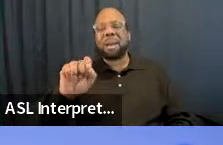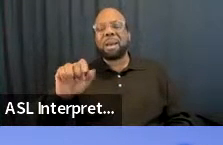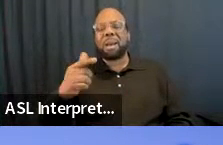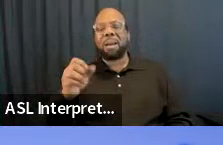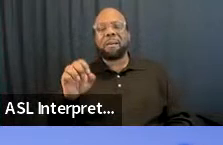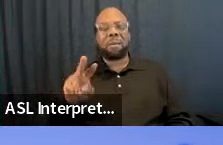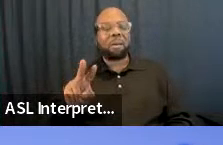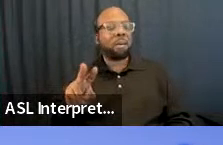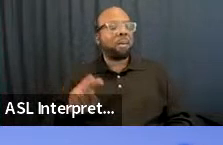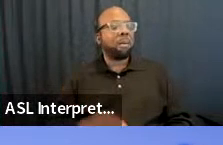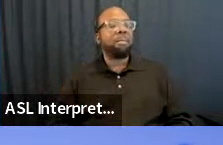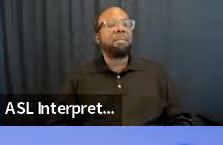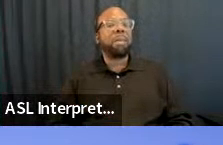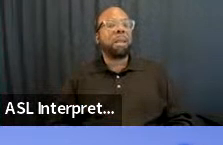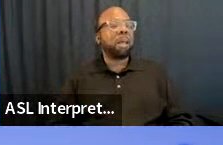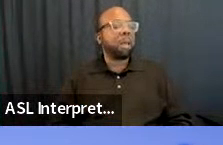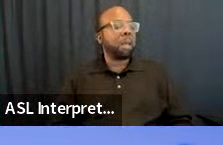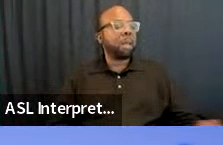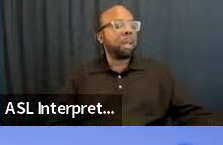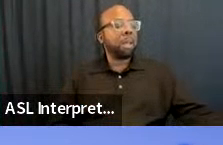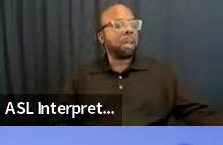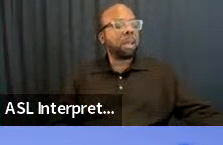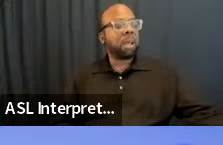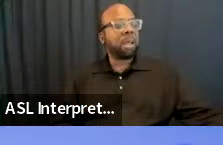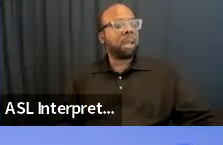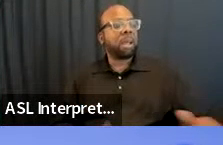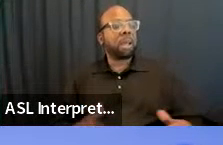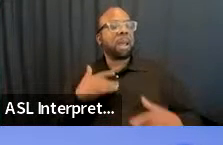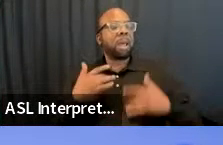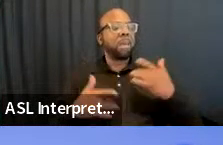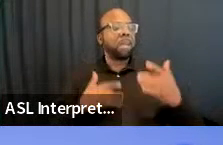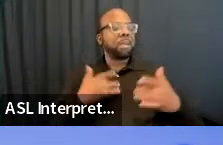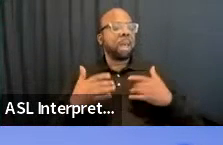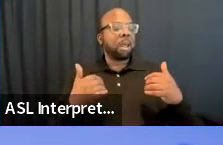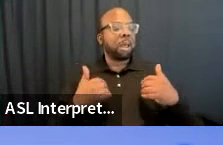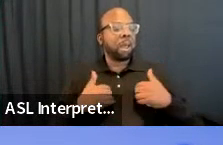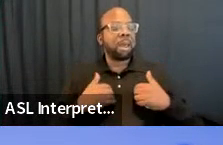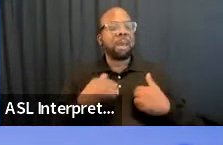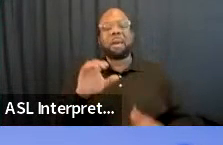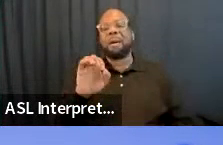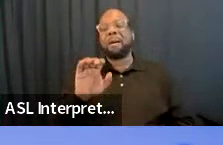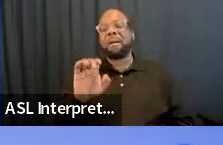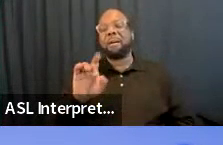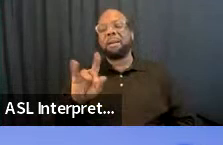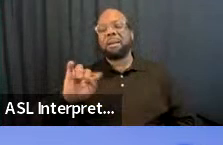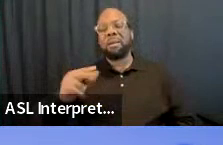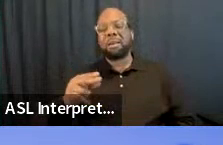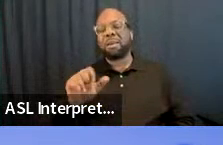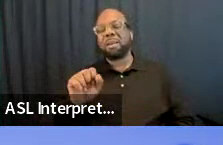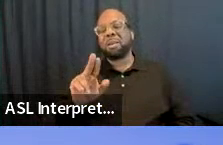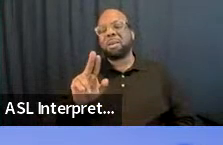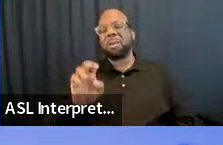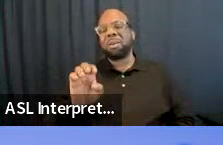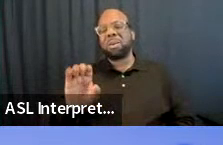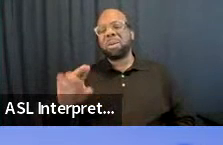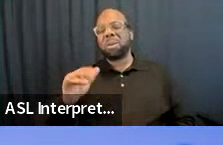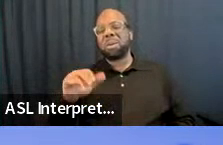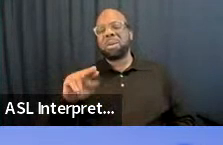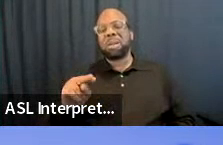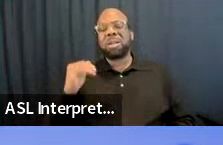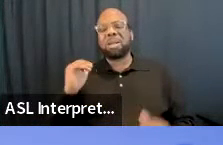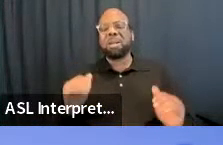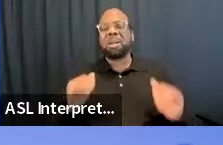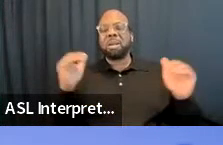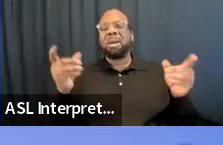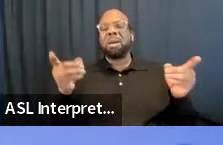So I'm really excited to have Edith Su Chen join us this evening. She is Executive Director of the Department of City Planning and will be offering a